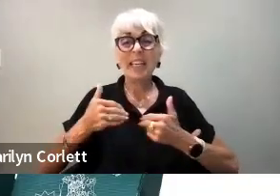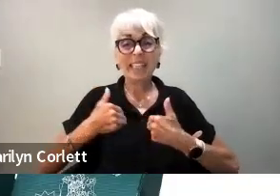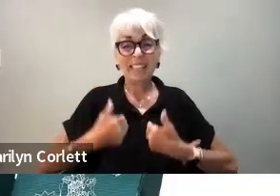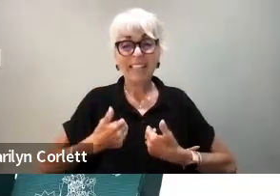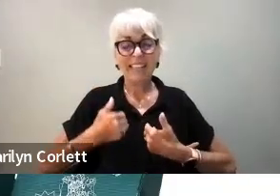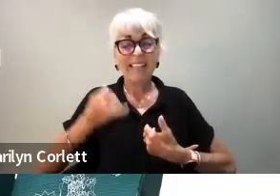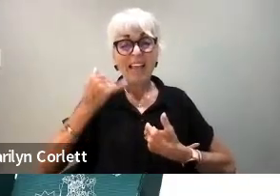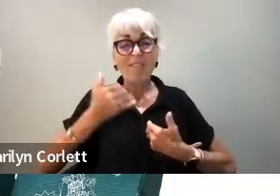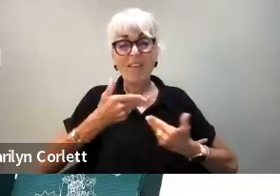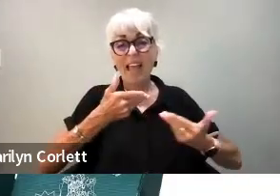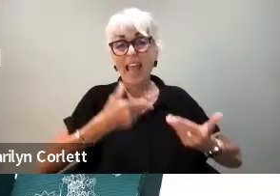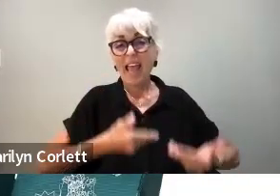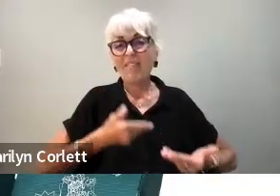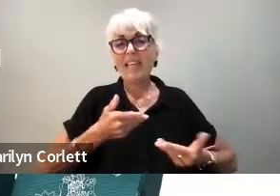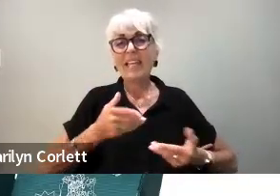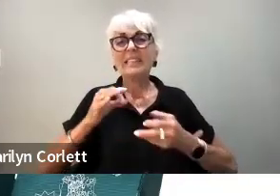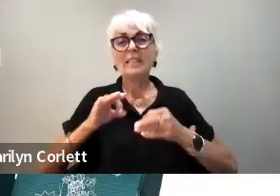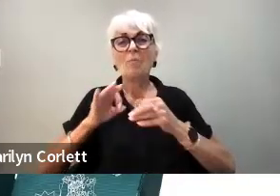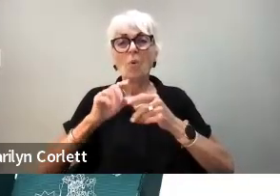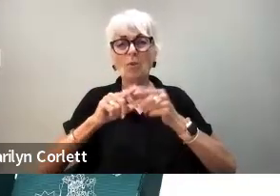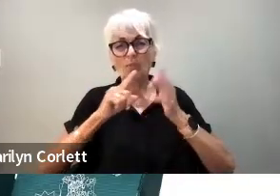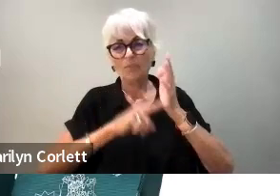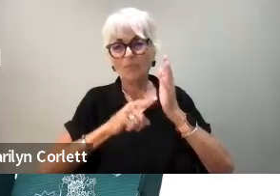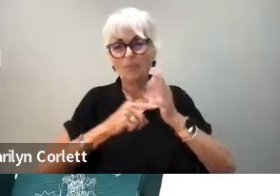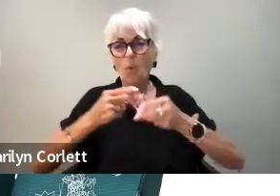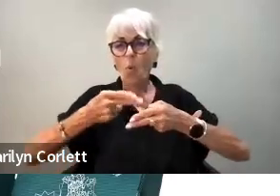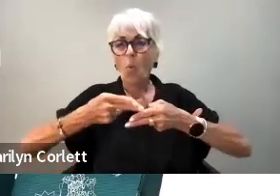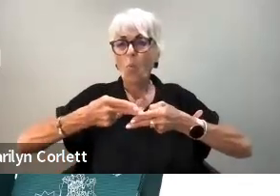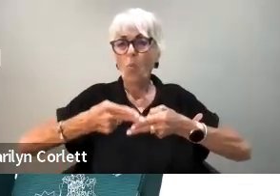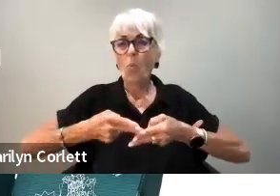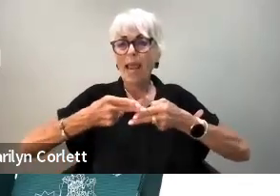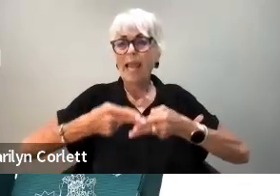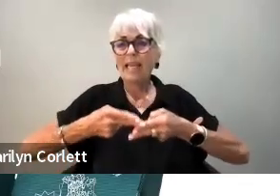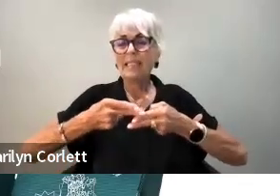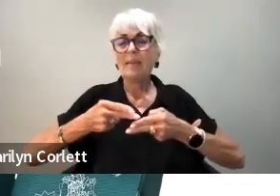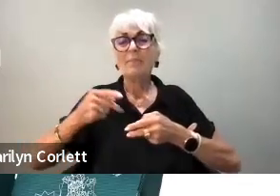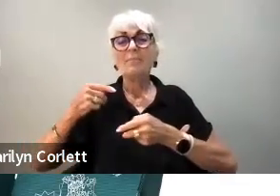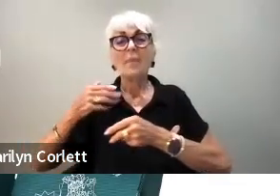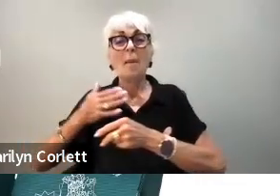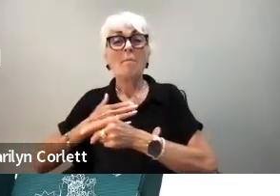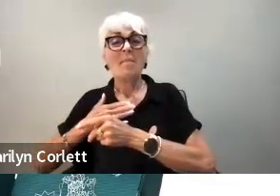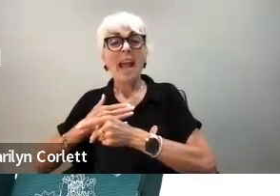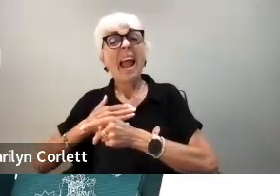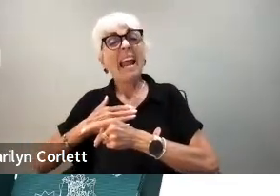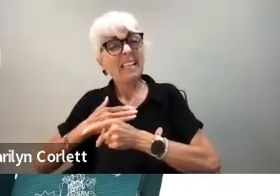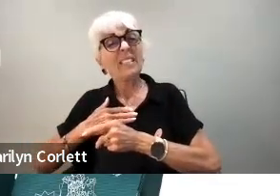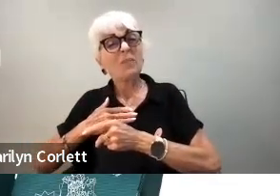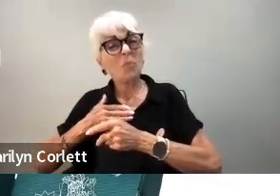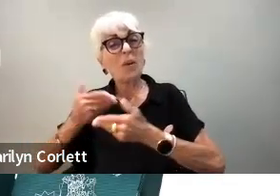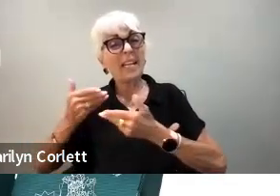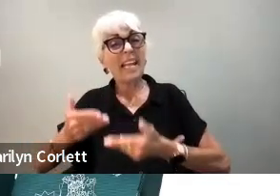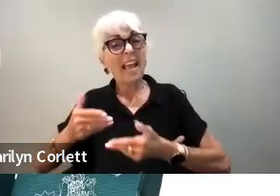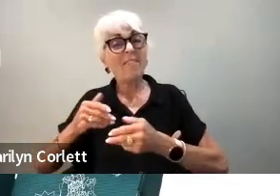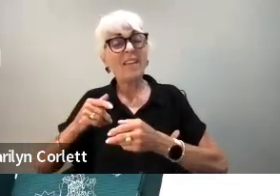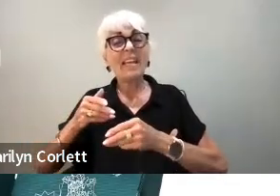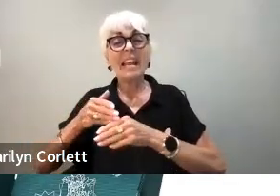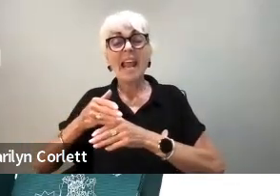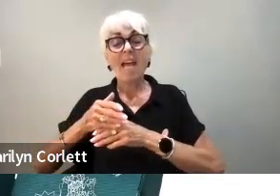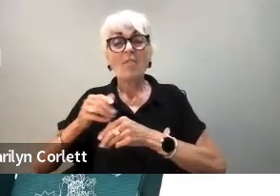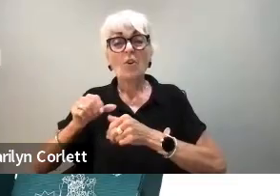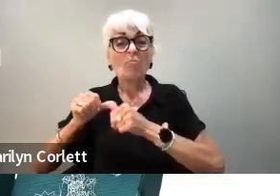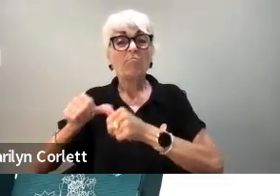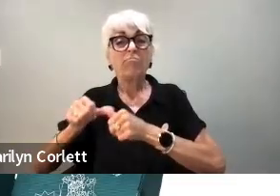important to look at the weight of the product, because I know the one that I have is pretty heavy, and after a long amount of